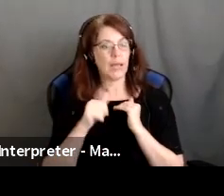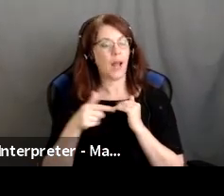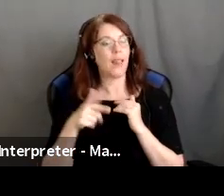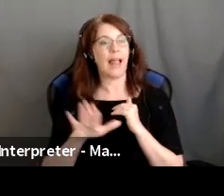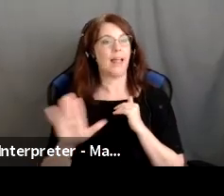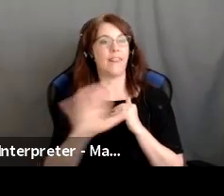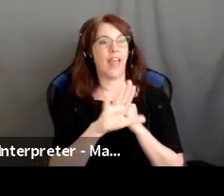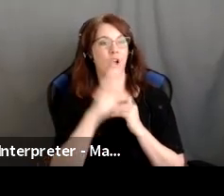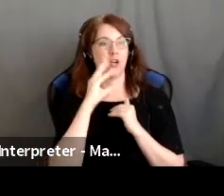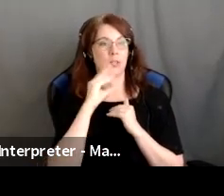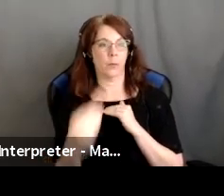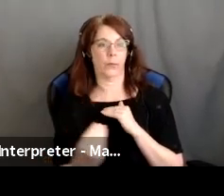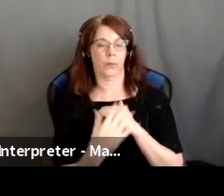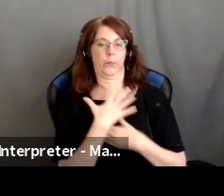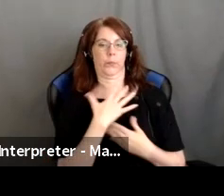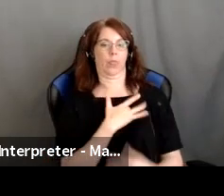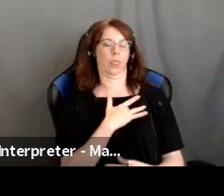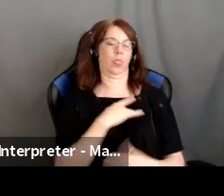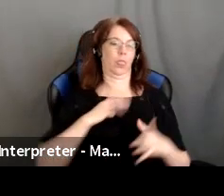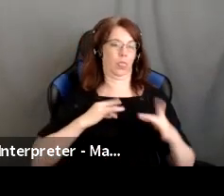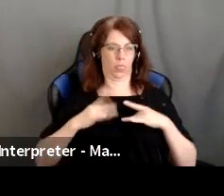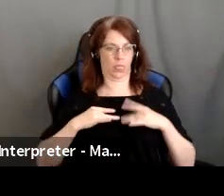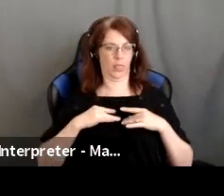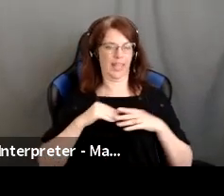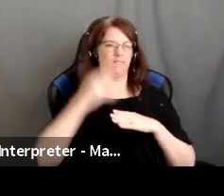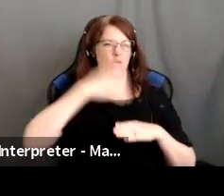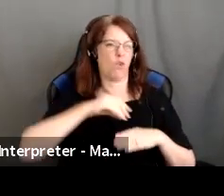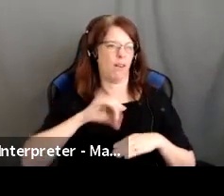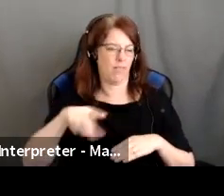whatever they're going through rub off on us, at least in front of them.